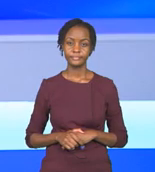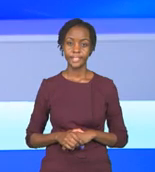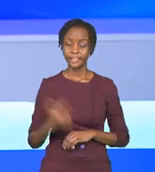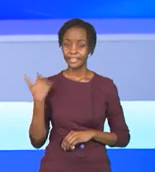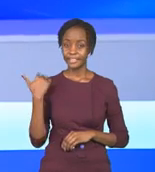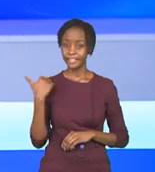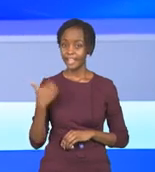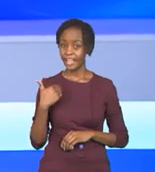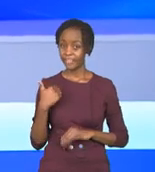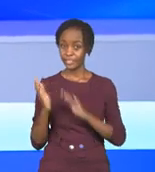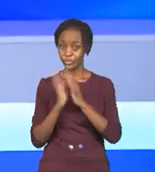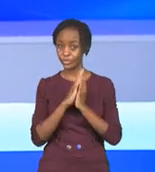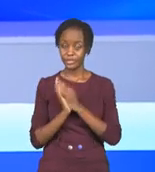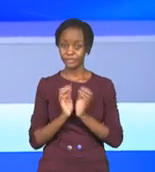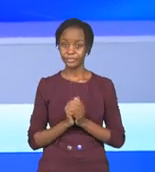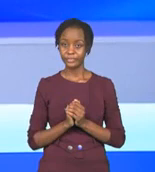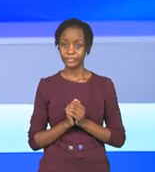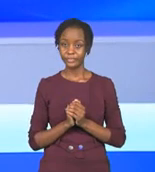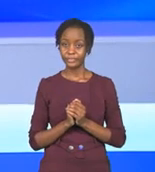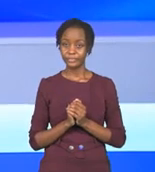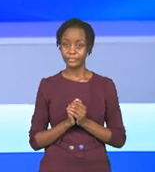yesterday in recent years. Networking.